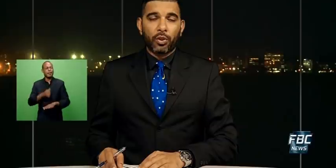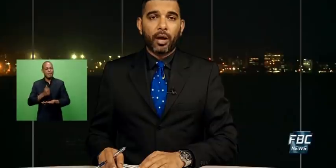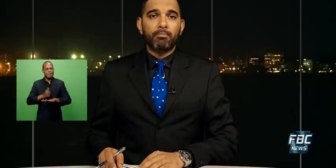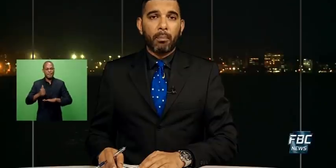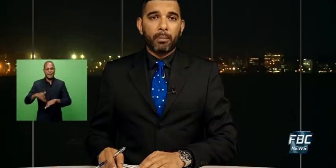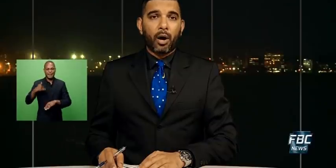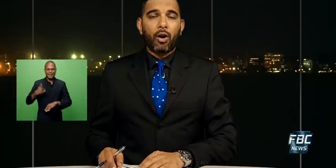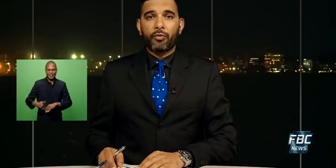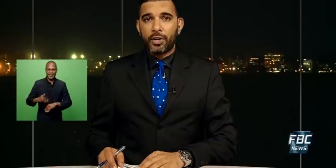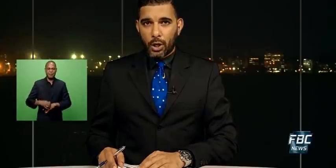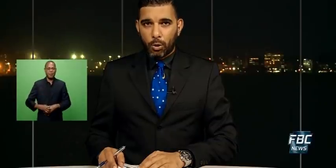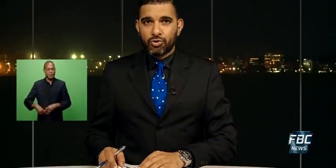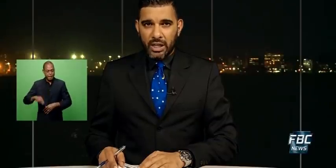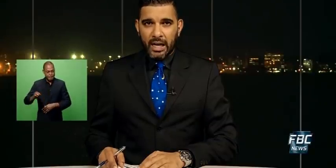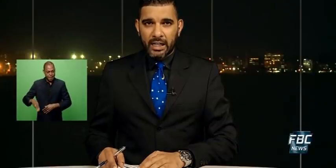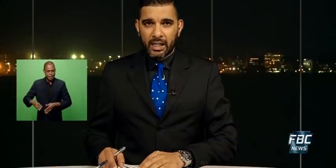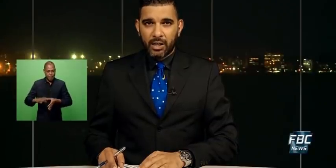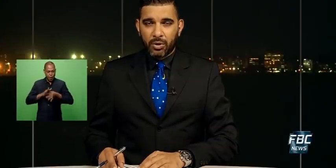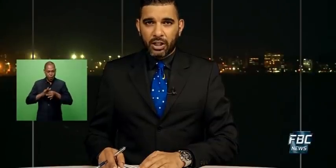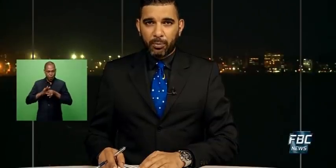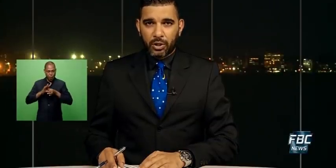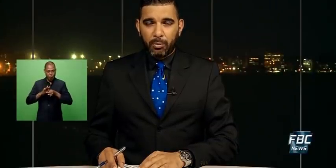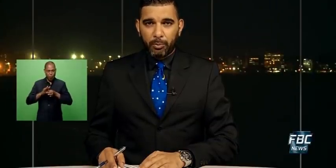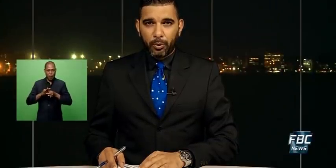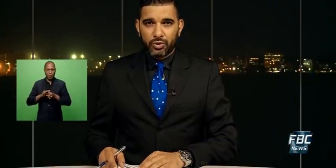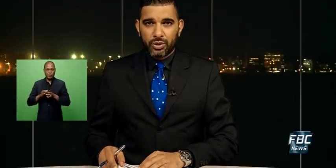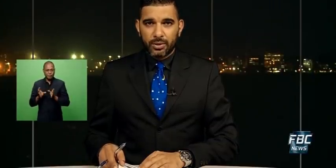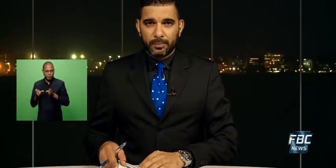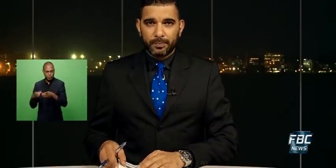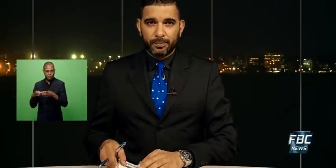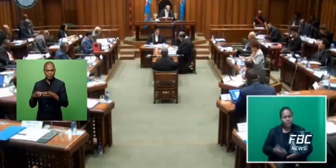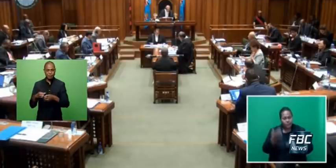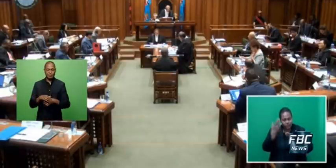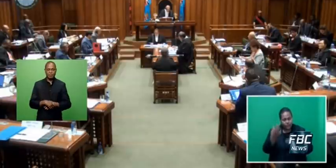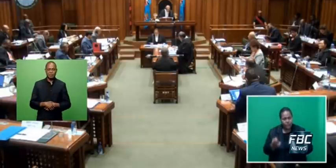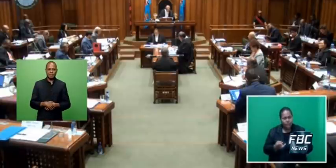well with a member of his own side. Ritika Pratap reports.